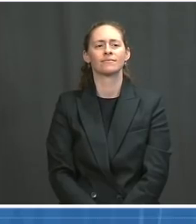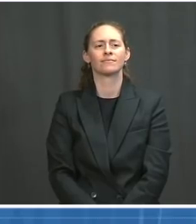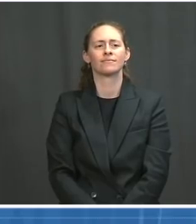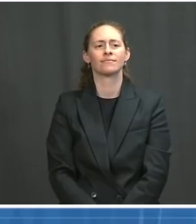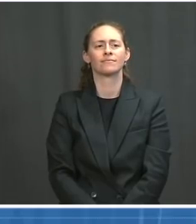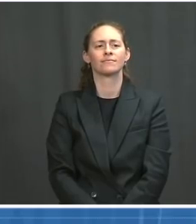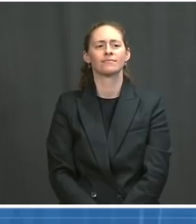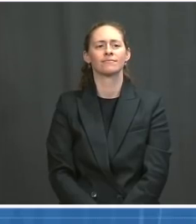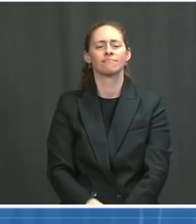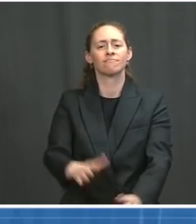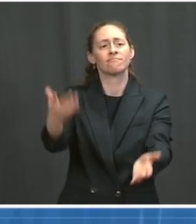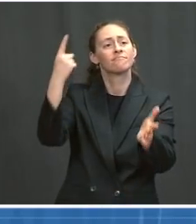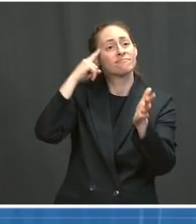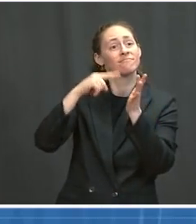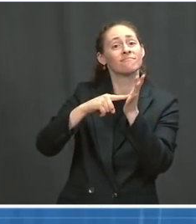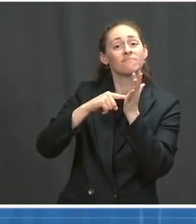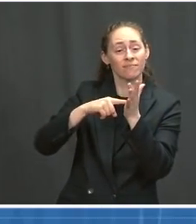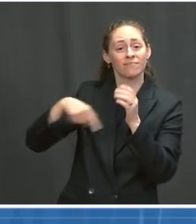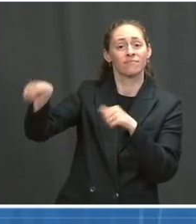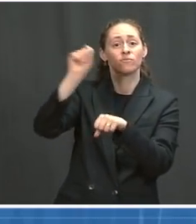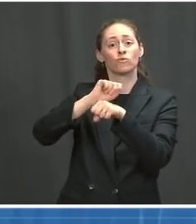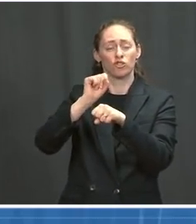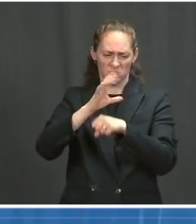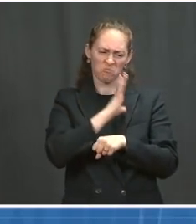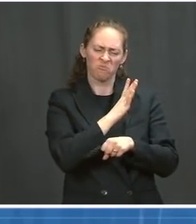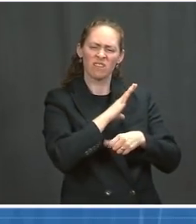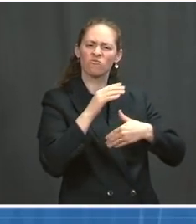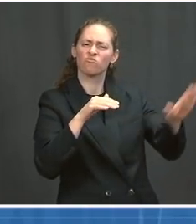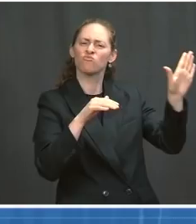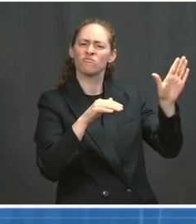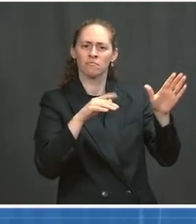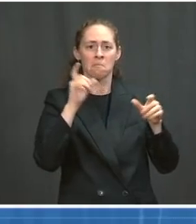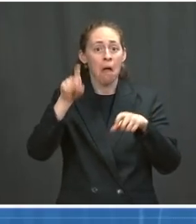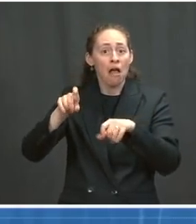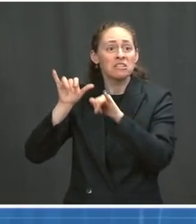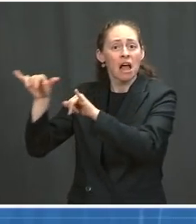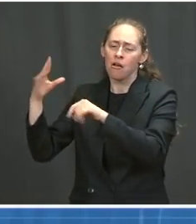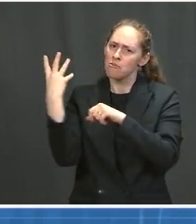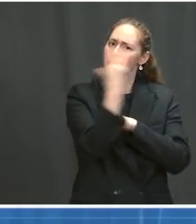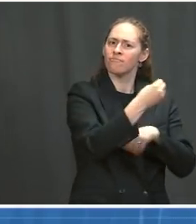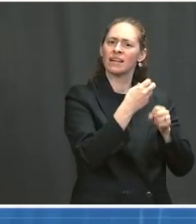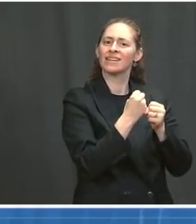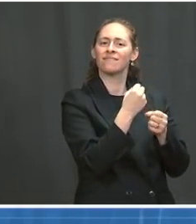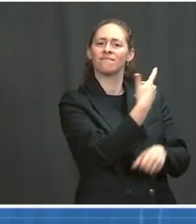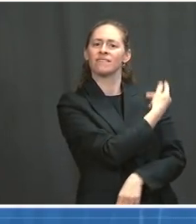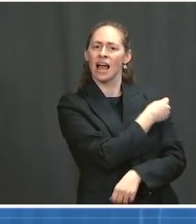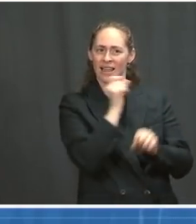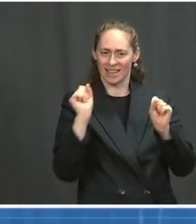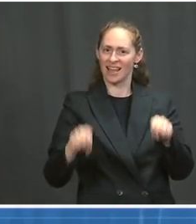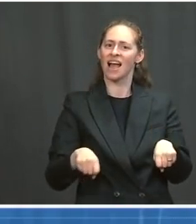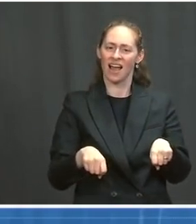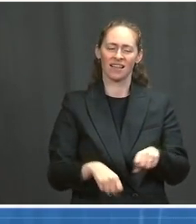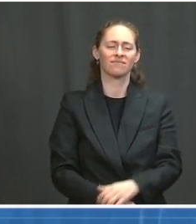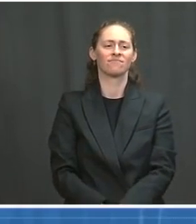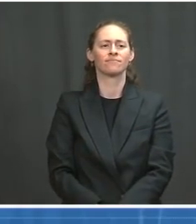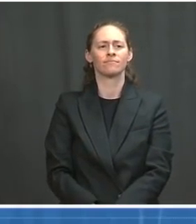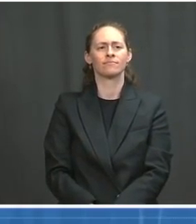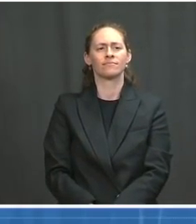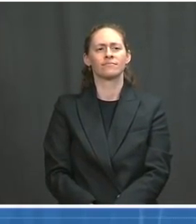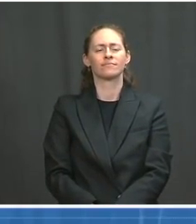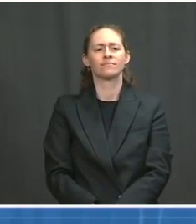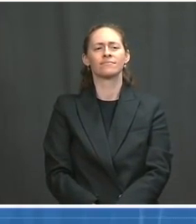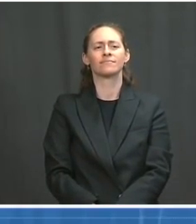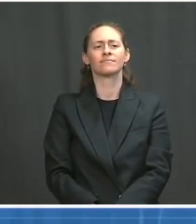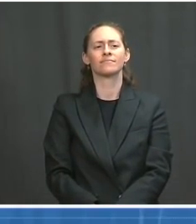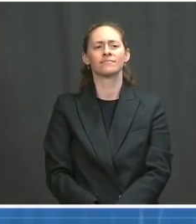vaccinated. Sports leagues are also joining the vaccination effort. In Indiana, IndyCar has worked